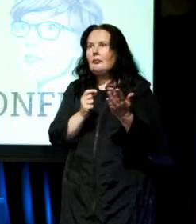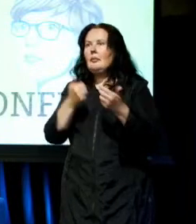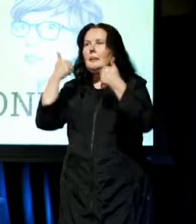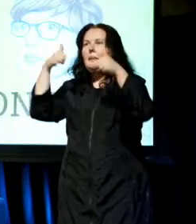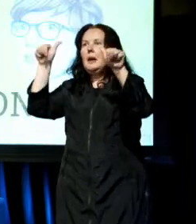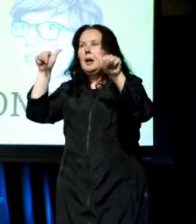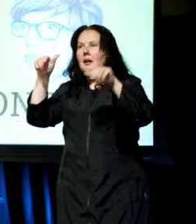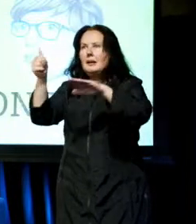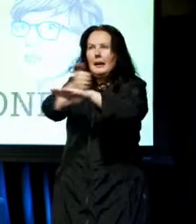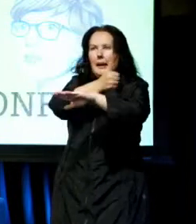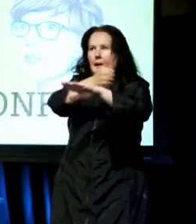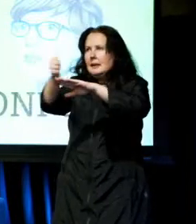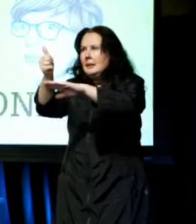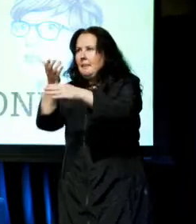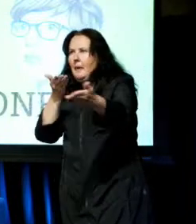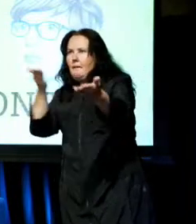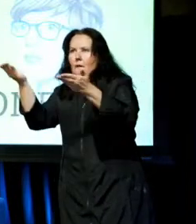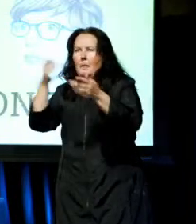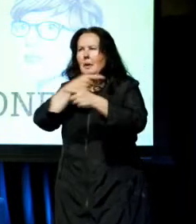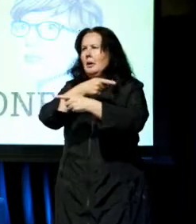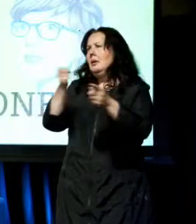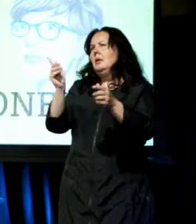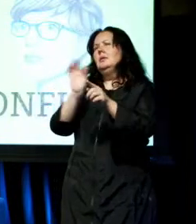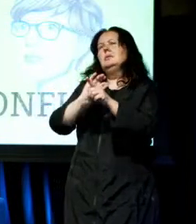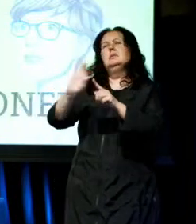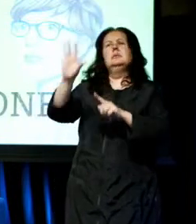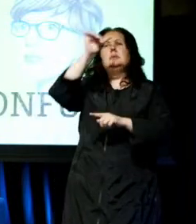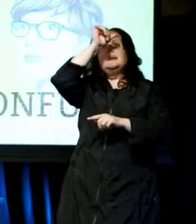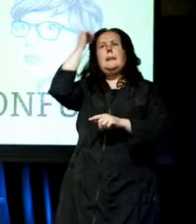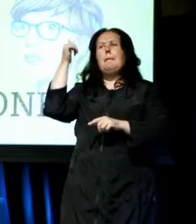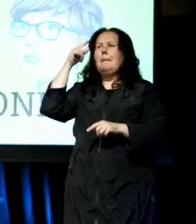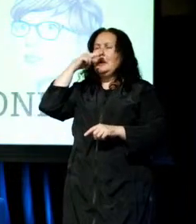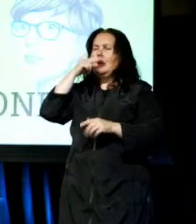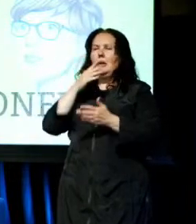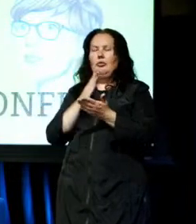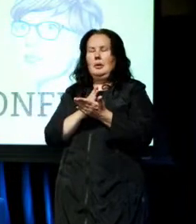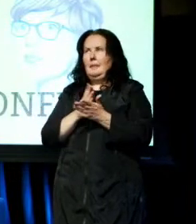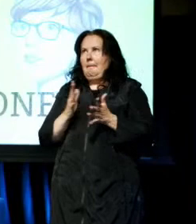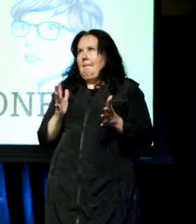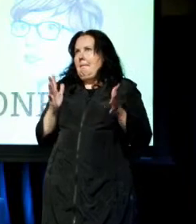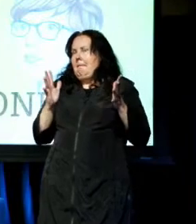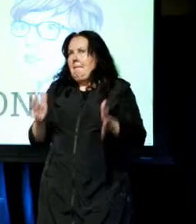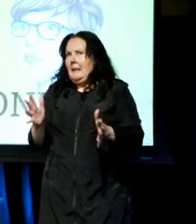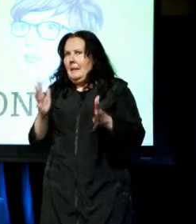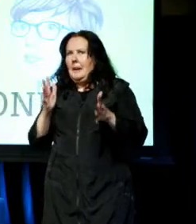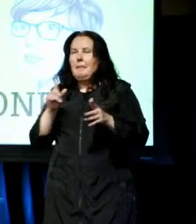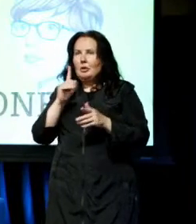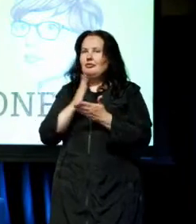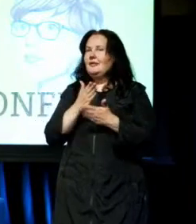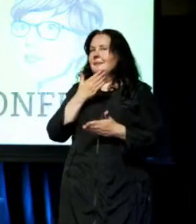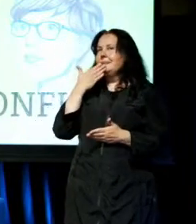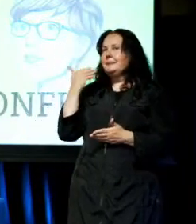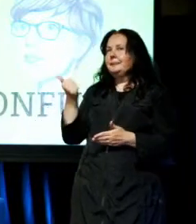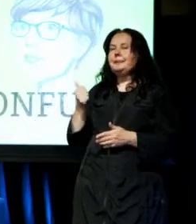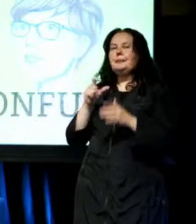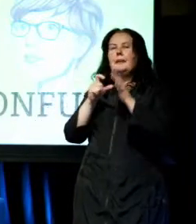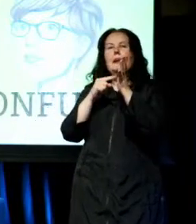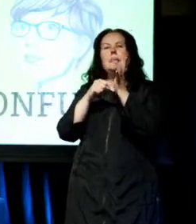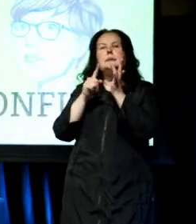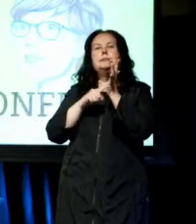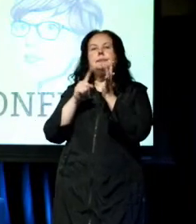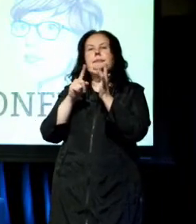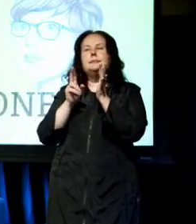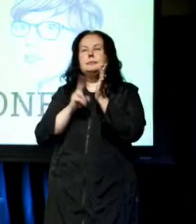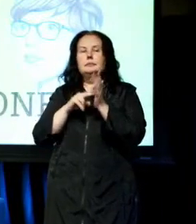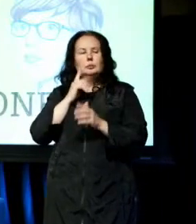being played out by all these really talented people was surreal, but really lovely. Yeah. And when you were writing it, were you sort of putting